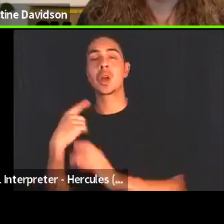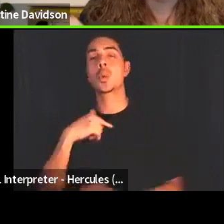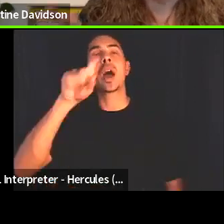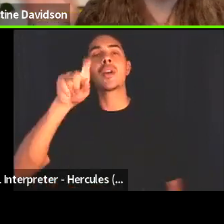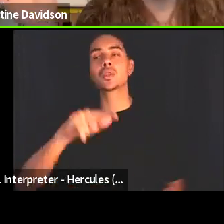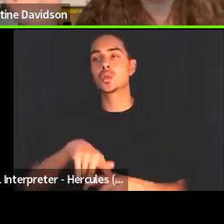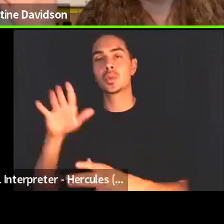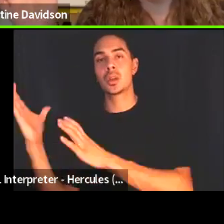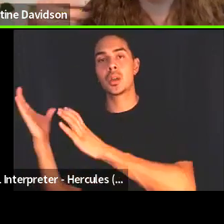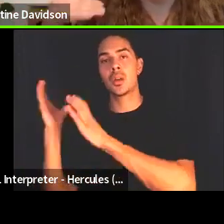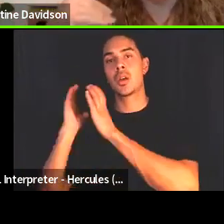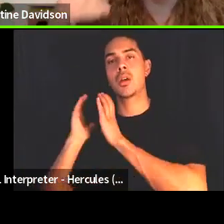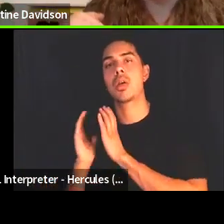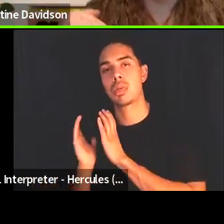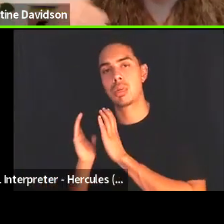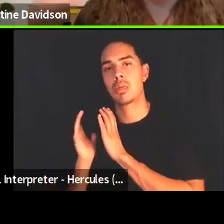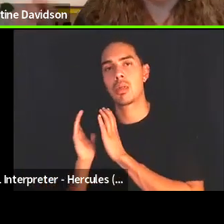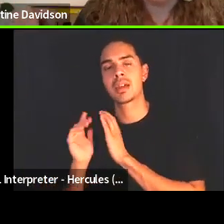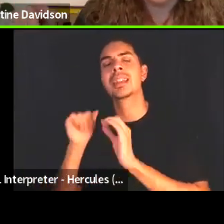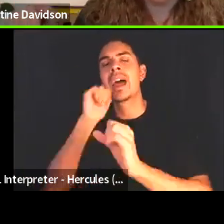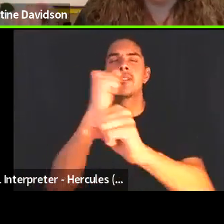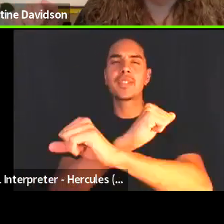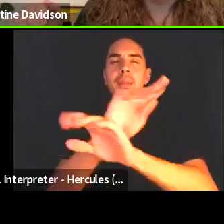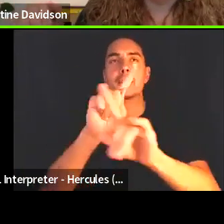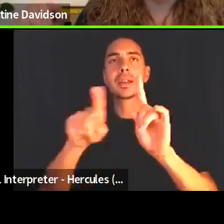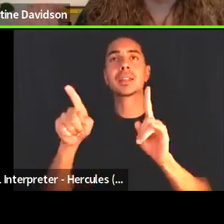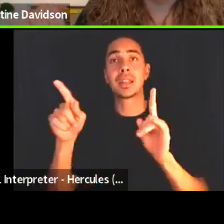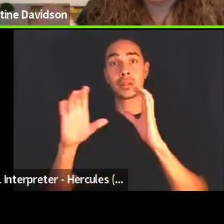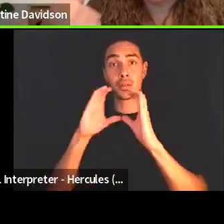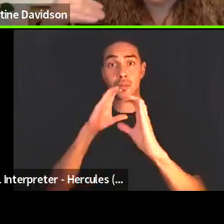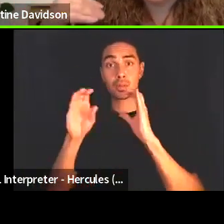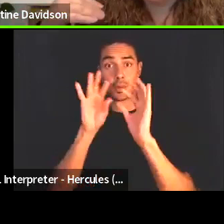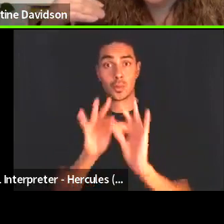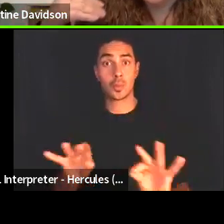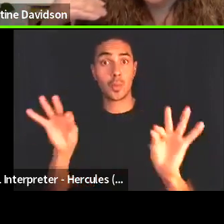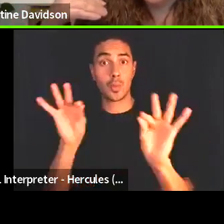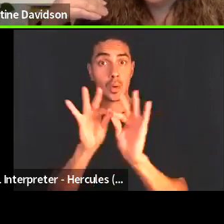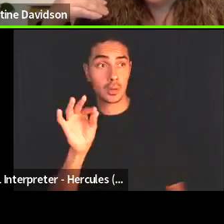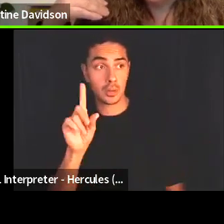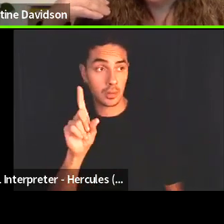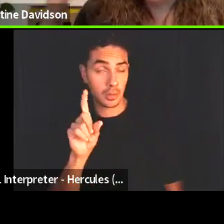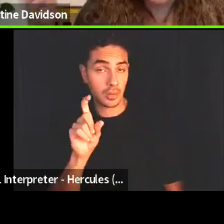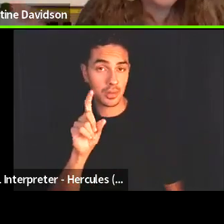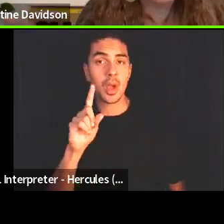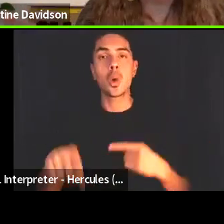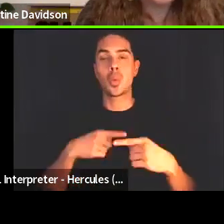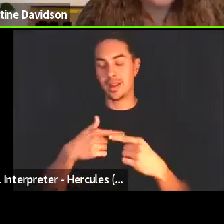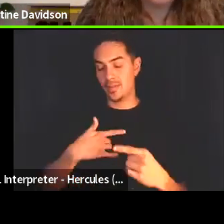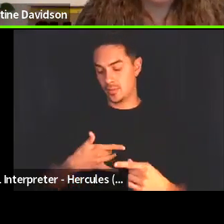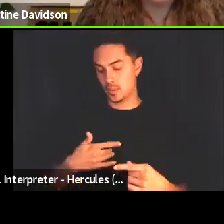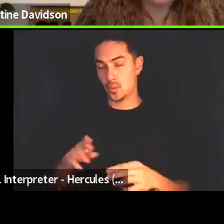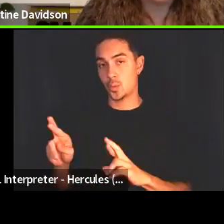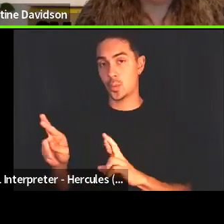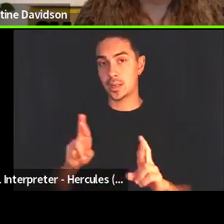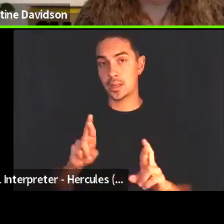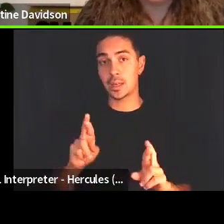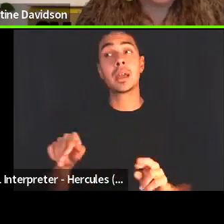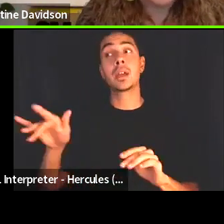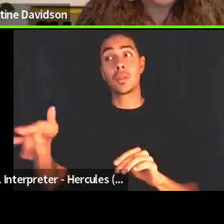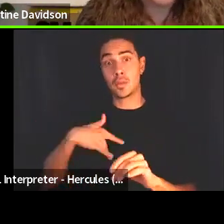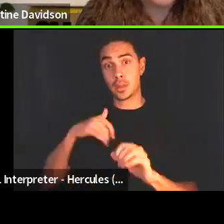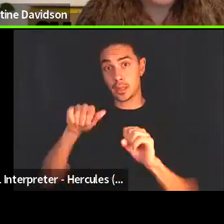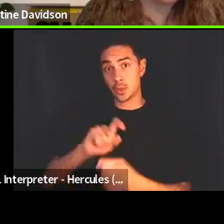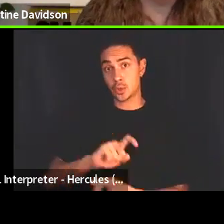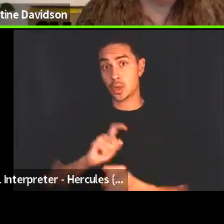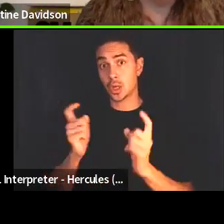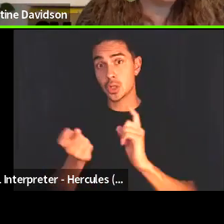when the fight is not the fight, but when the conversation is worth it, when there could be some change there. And we got to follow